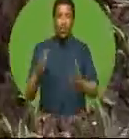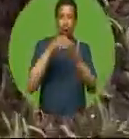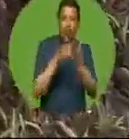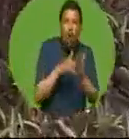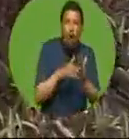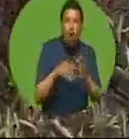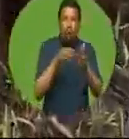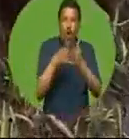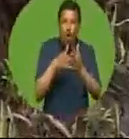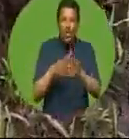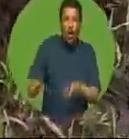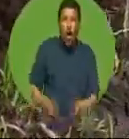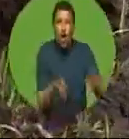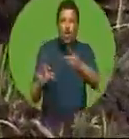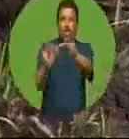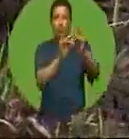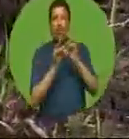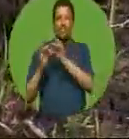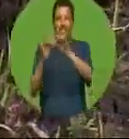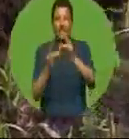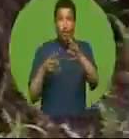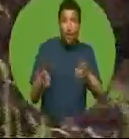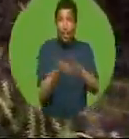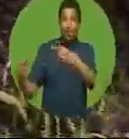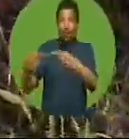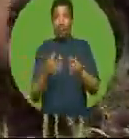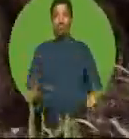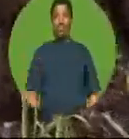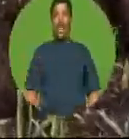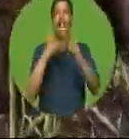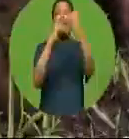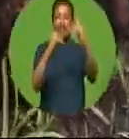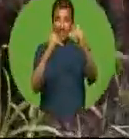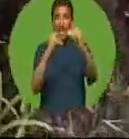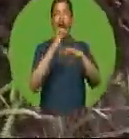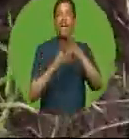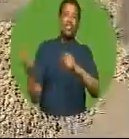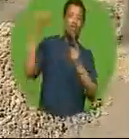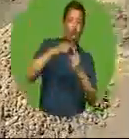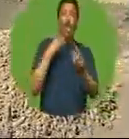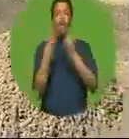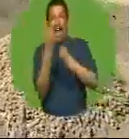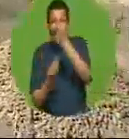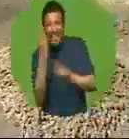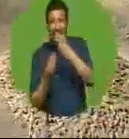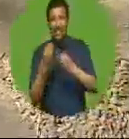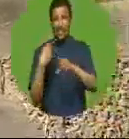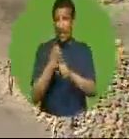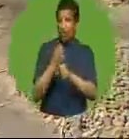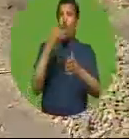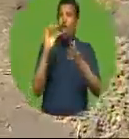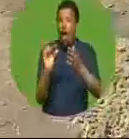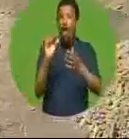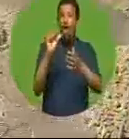road networks. Limited access to market implies lower product